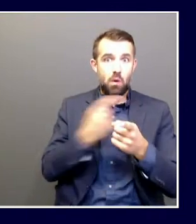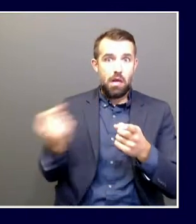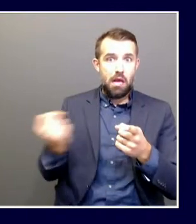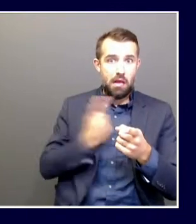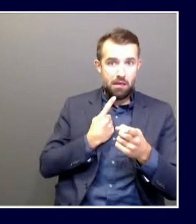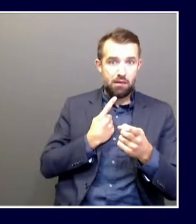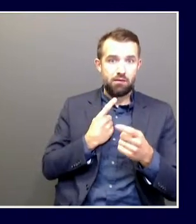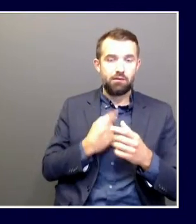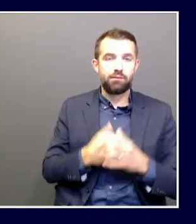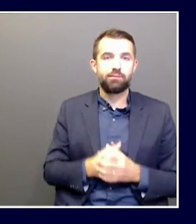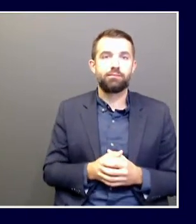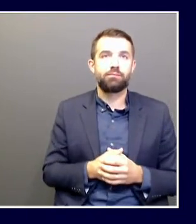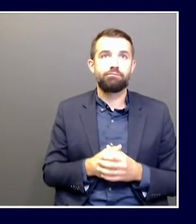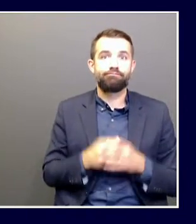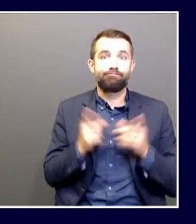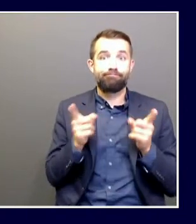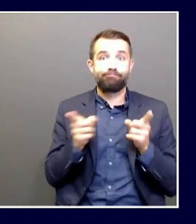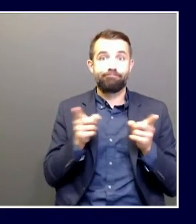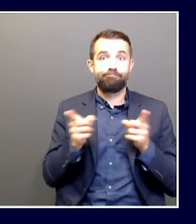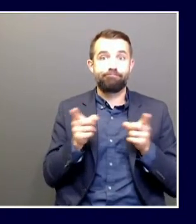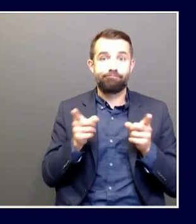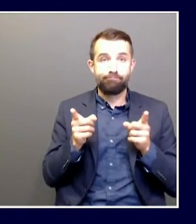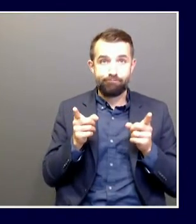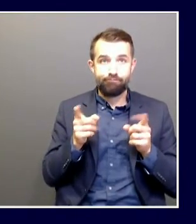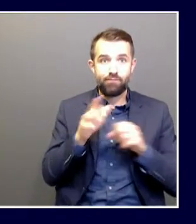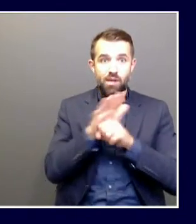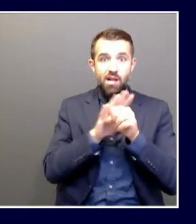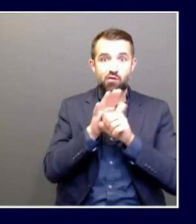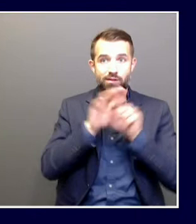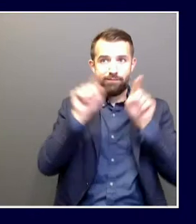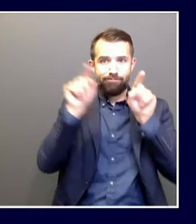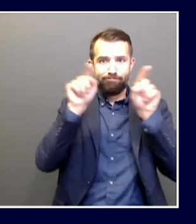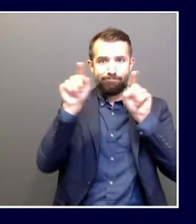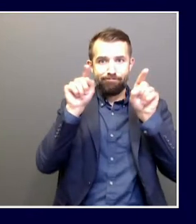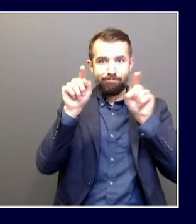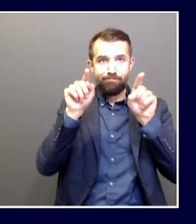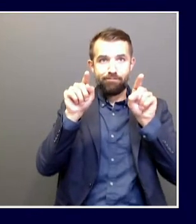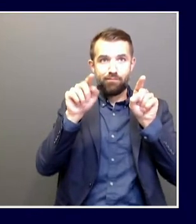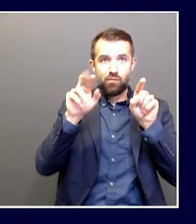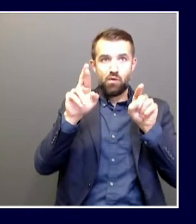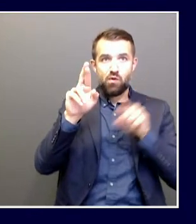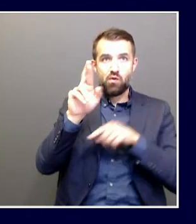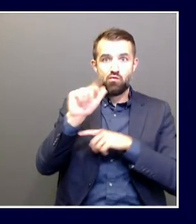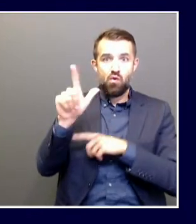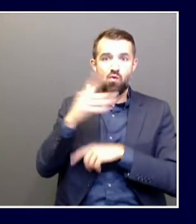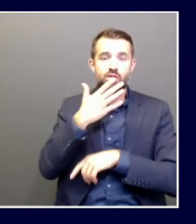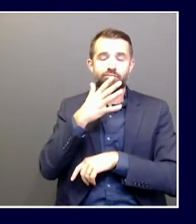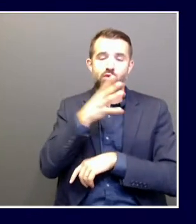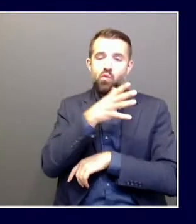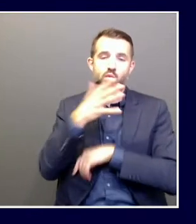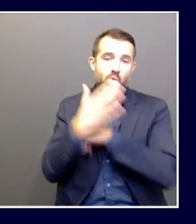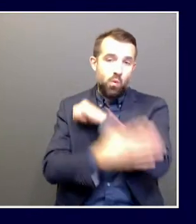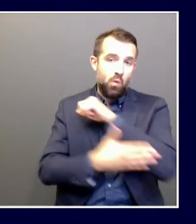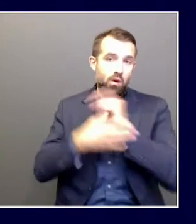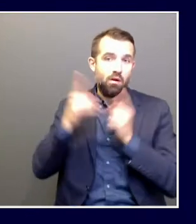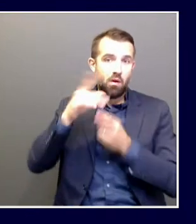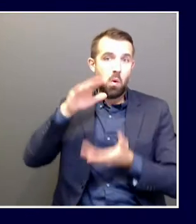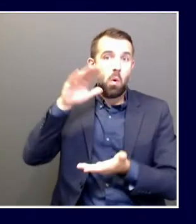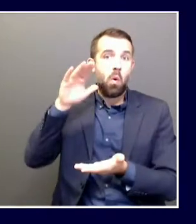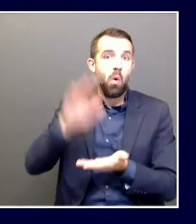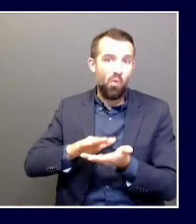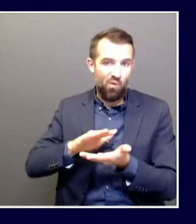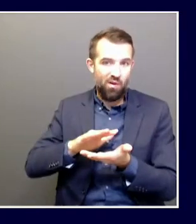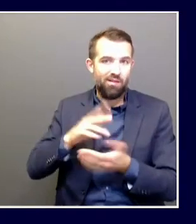between those are more rural counties with lower vaccination rates in comparison to more urban counties with